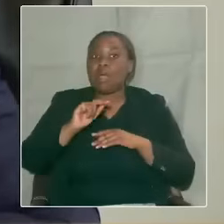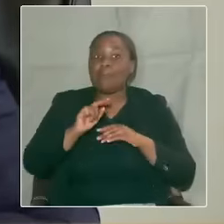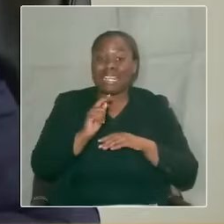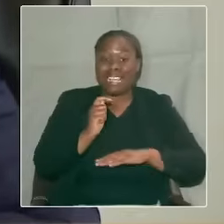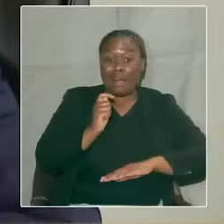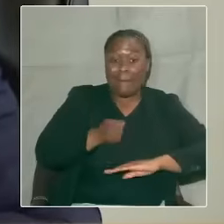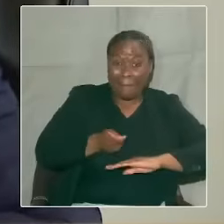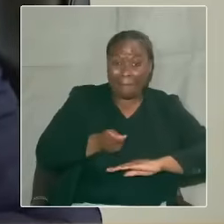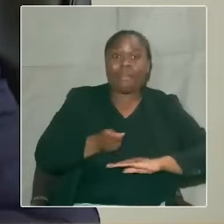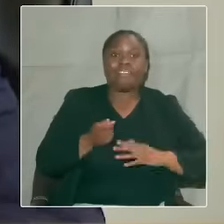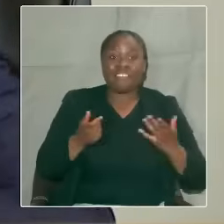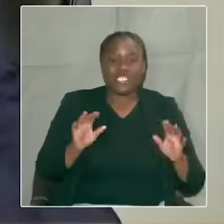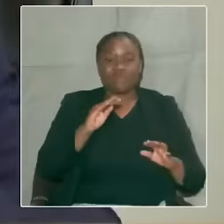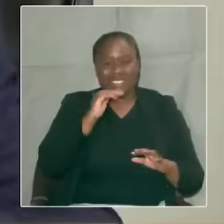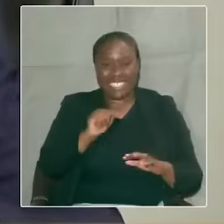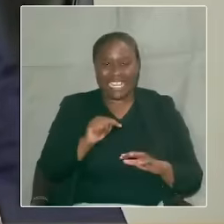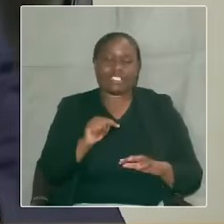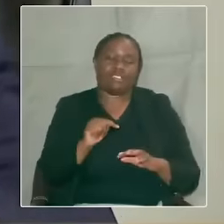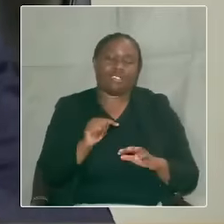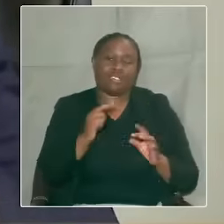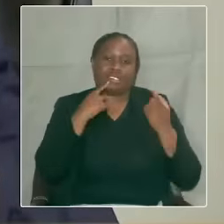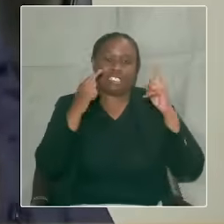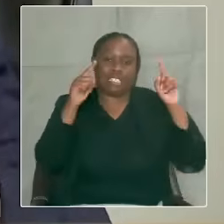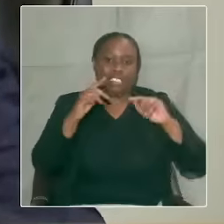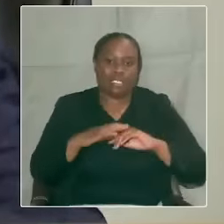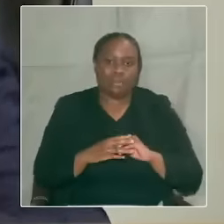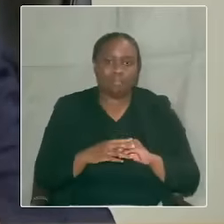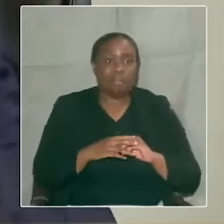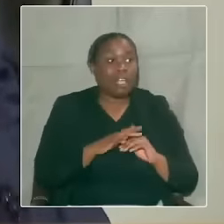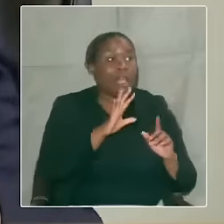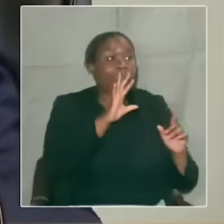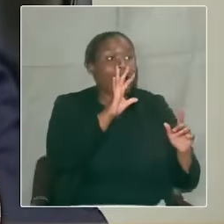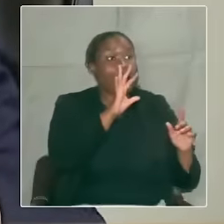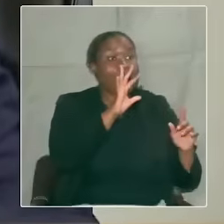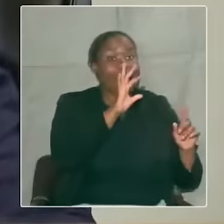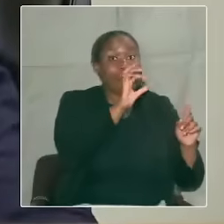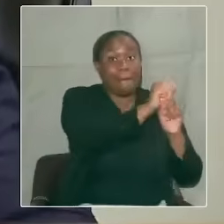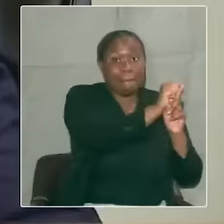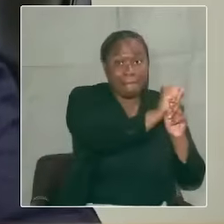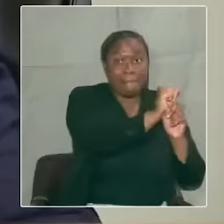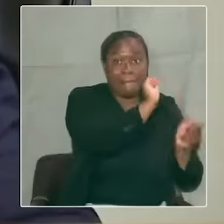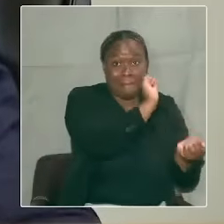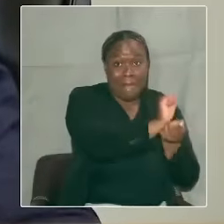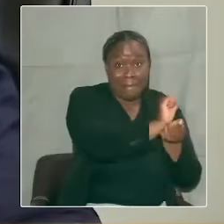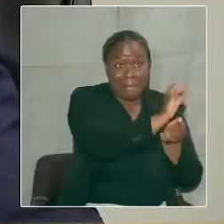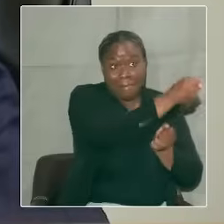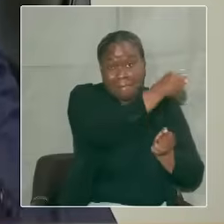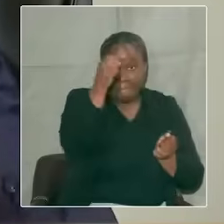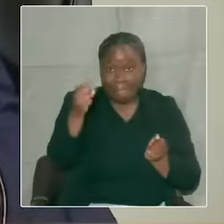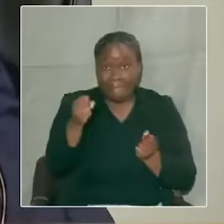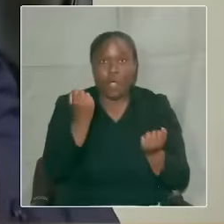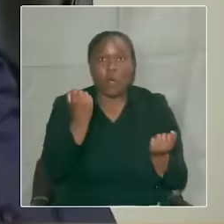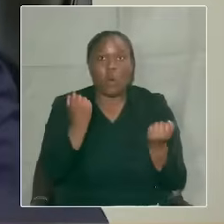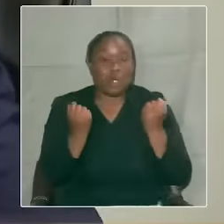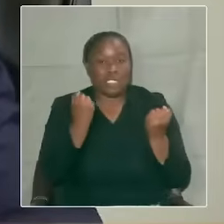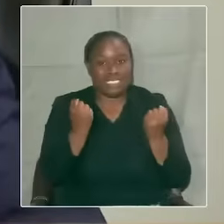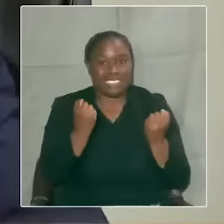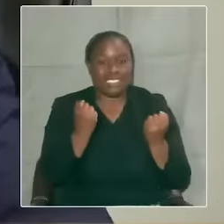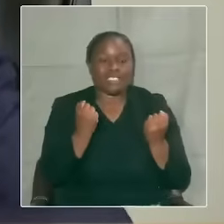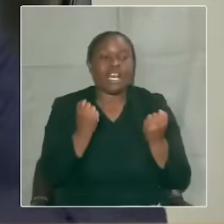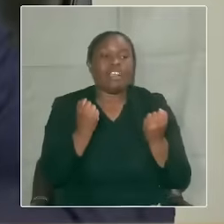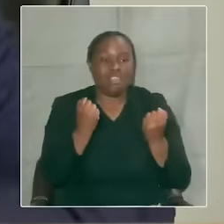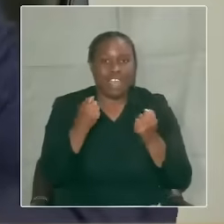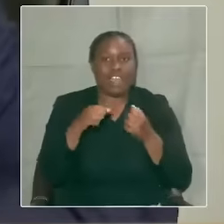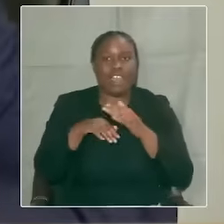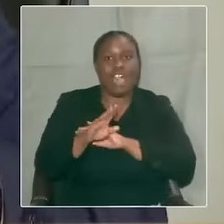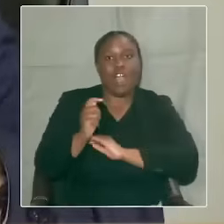success. Detection of suspects and getting them for court, and eventually, if there is